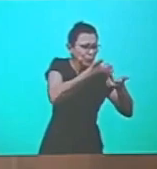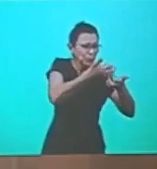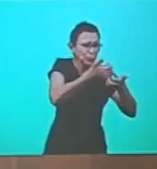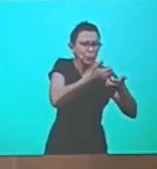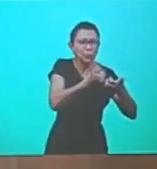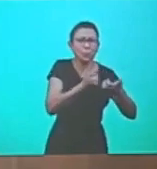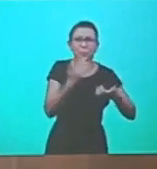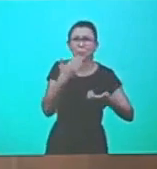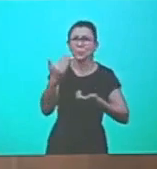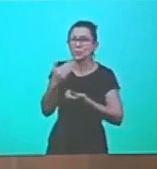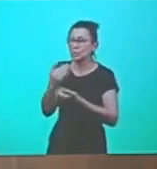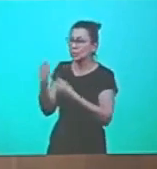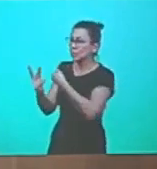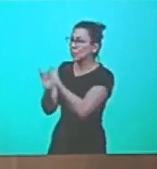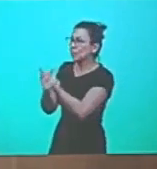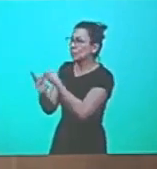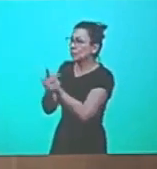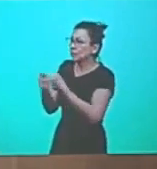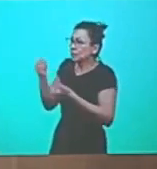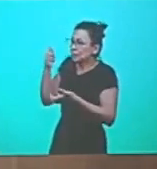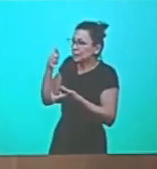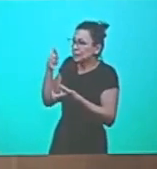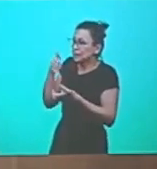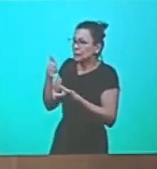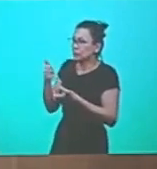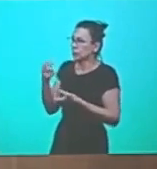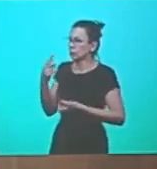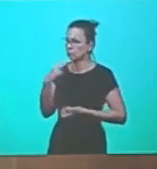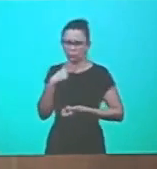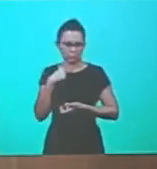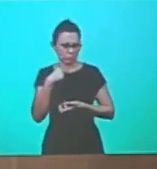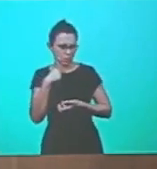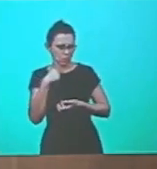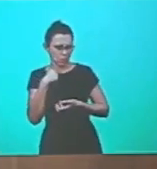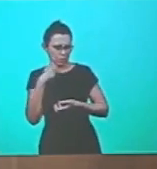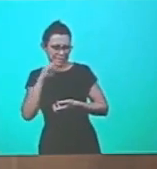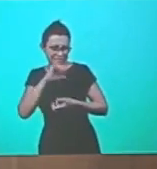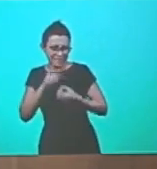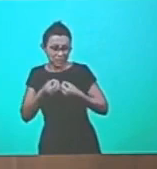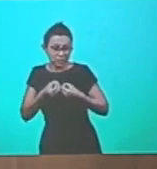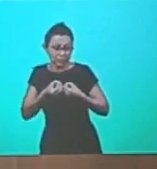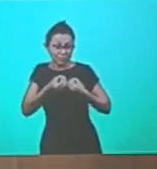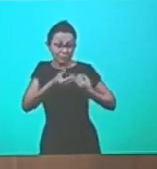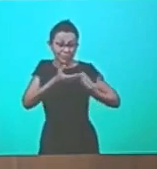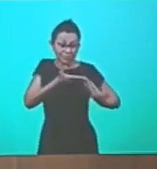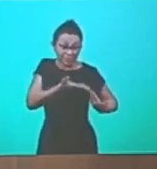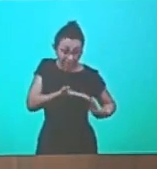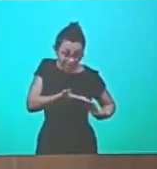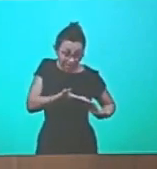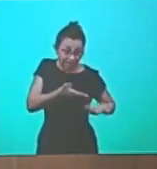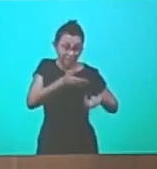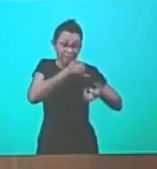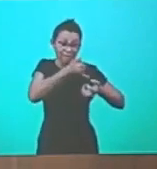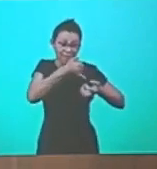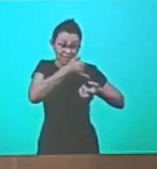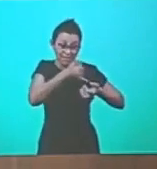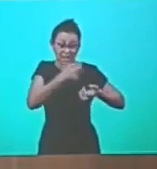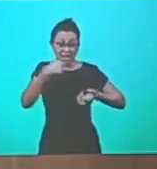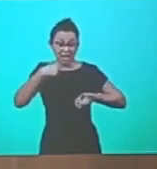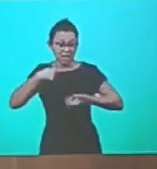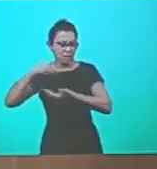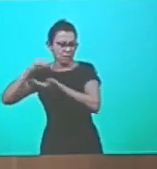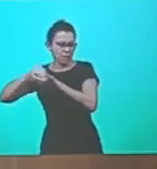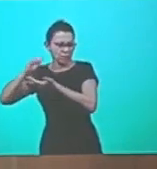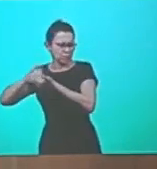and the foolish ones who didn't have their lamps lit, when they heard the cry of the bridegroom, they couldn't go